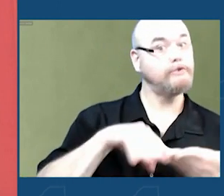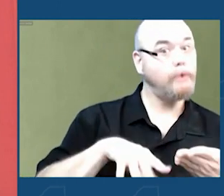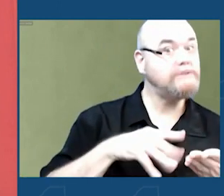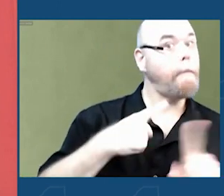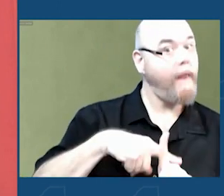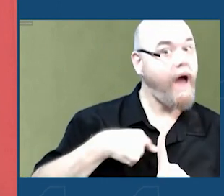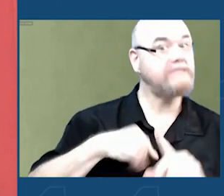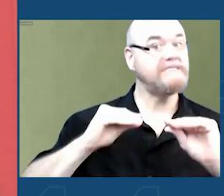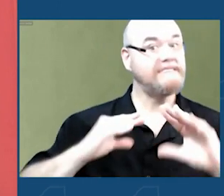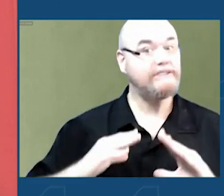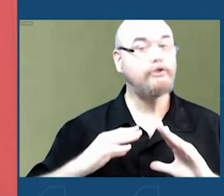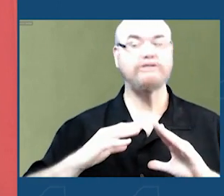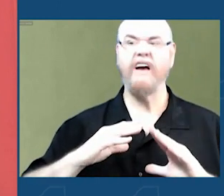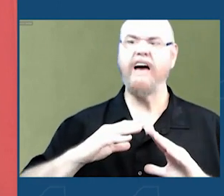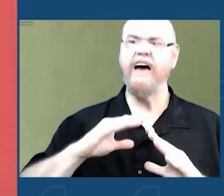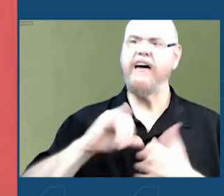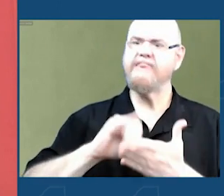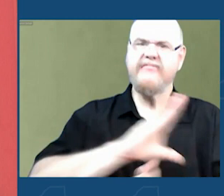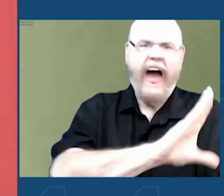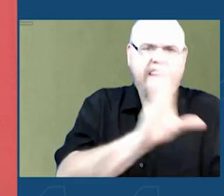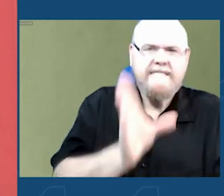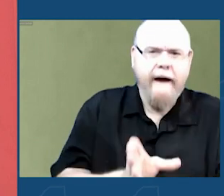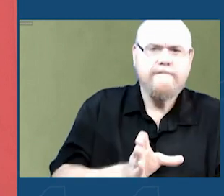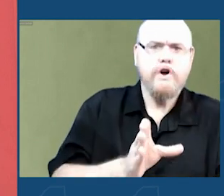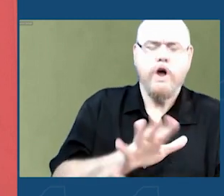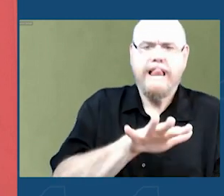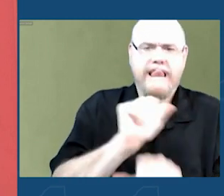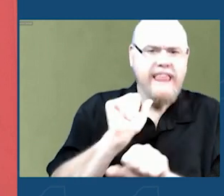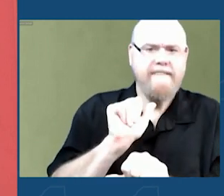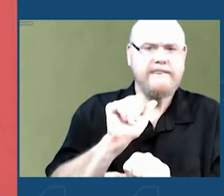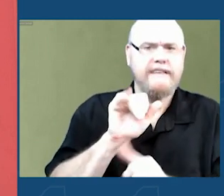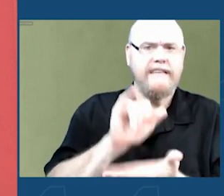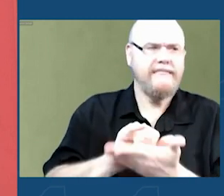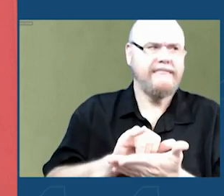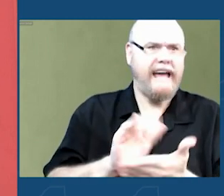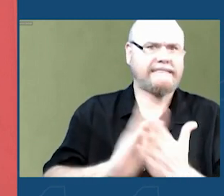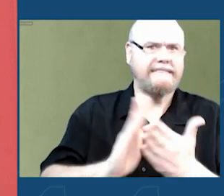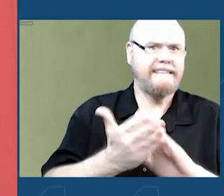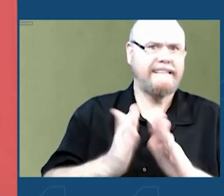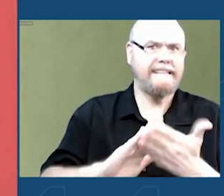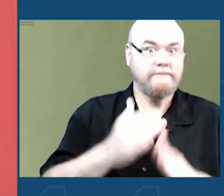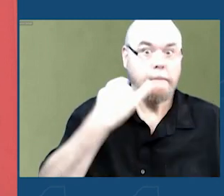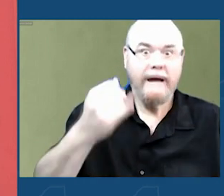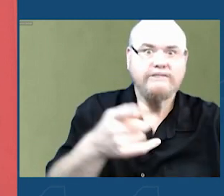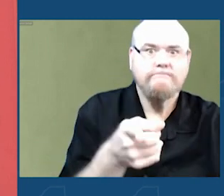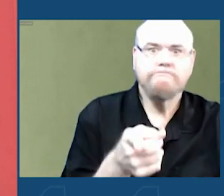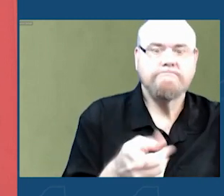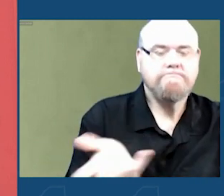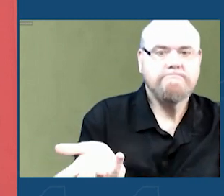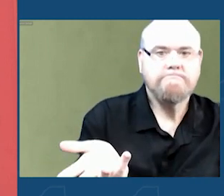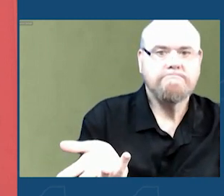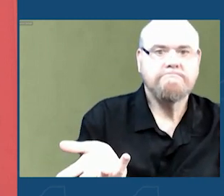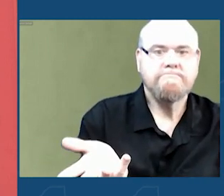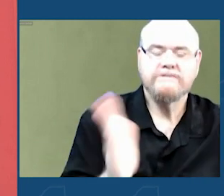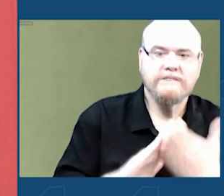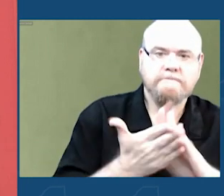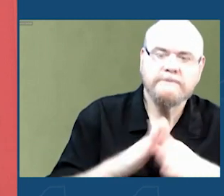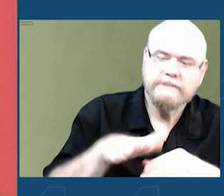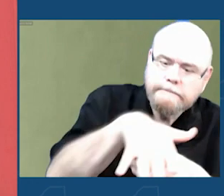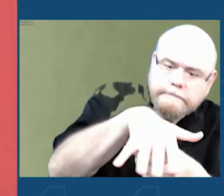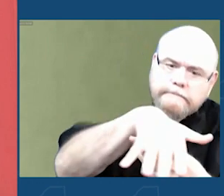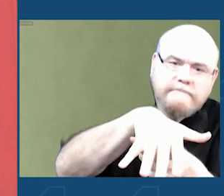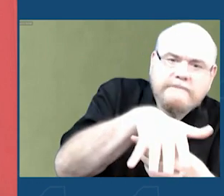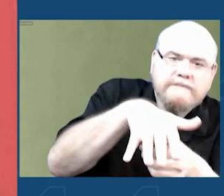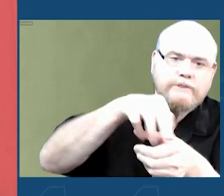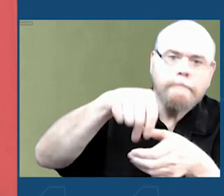that have never left the outskirts of the city. They do not realize the beauty that we have just